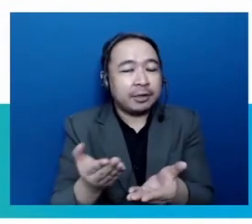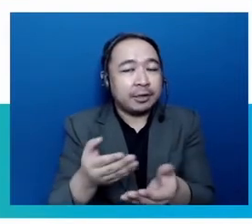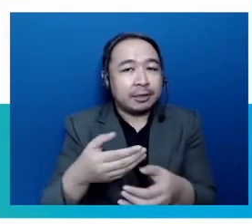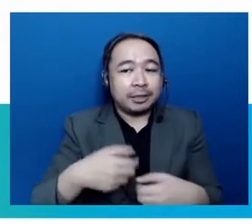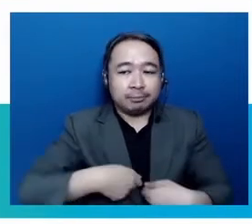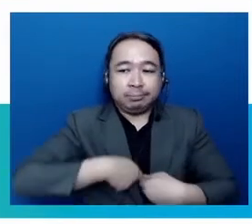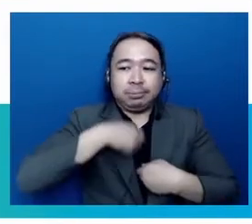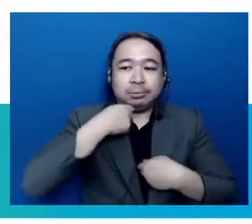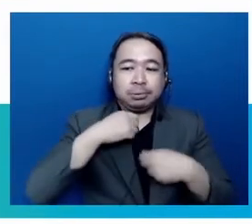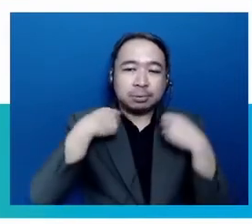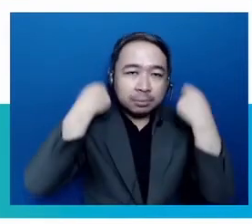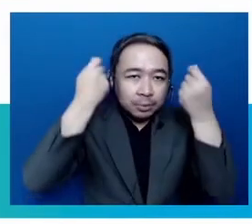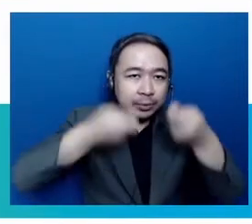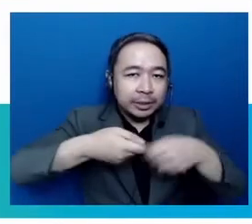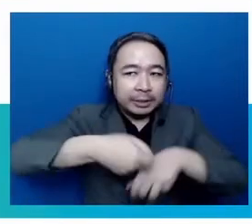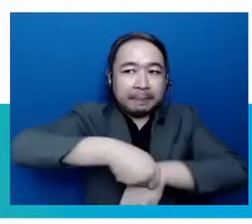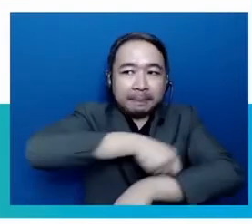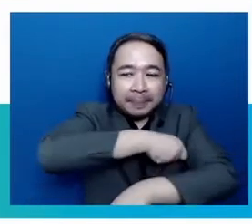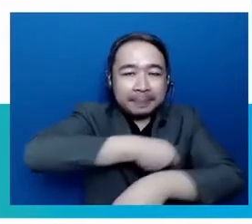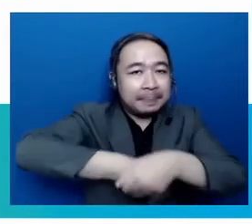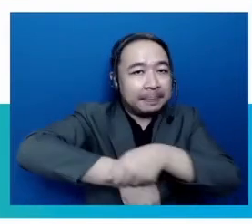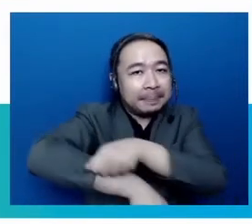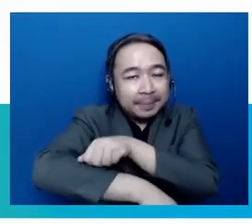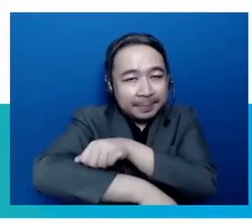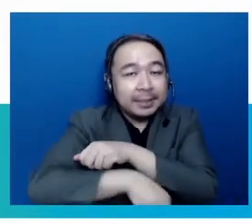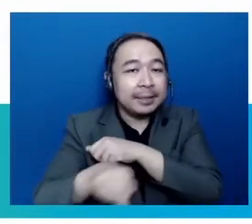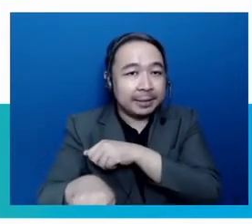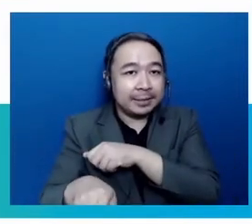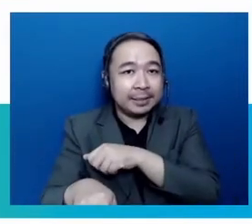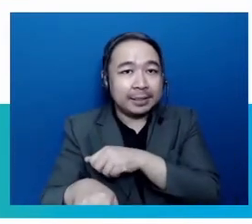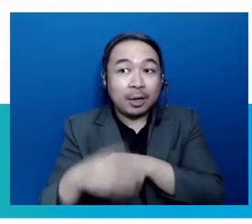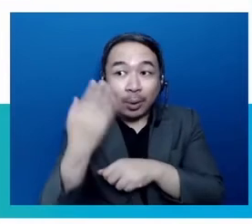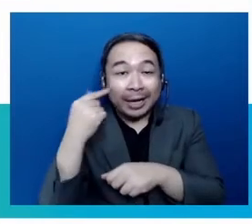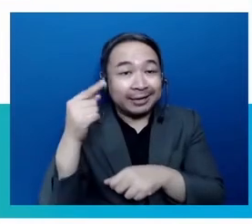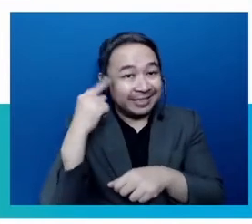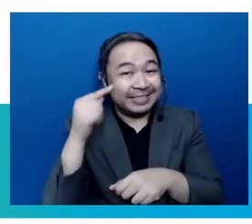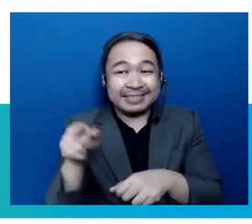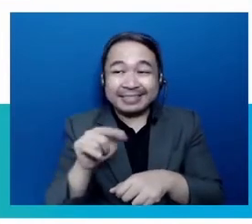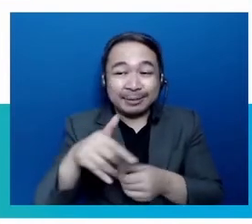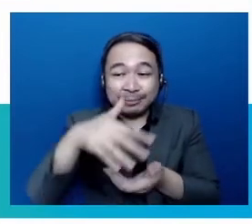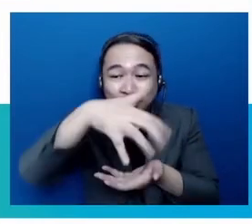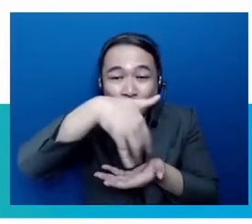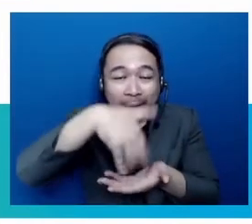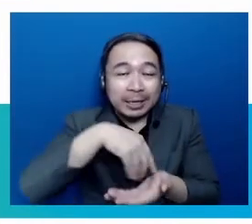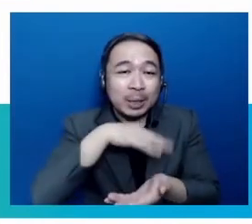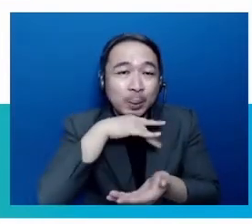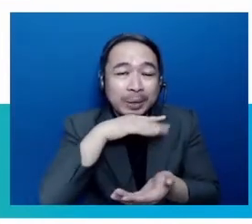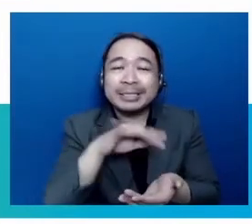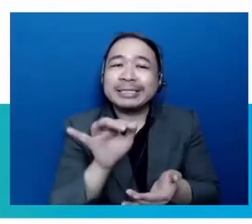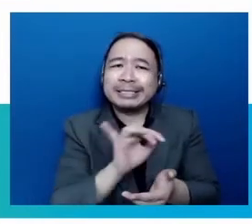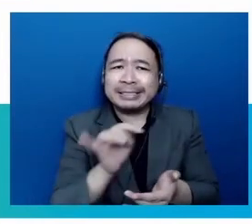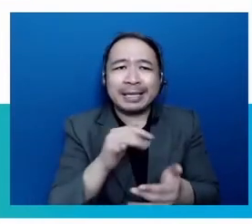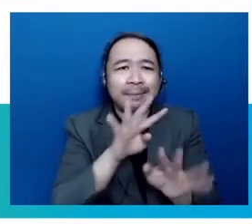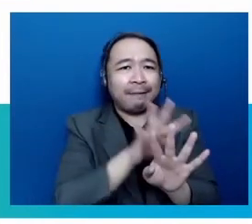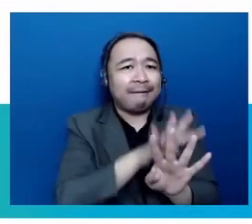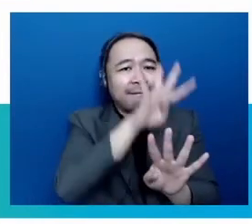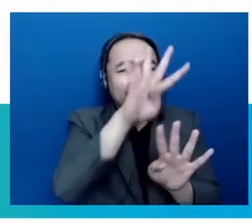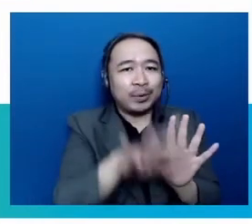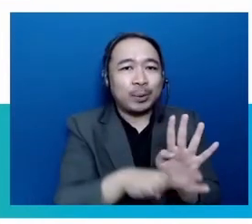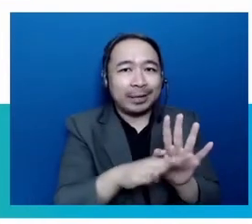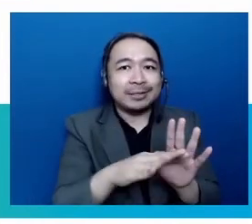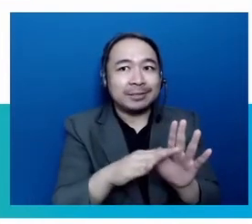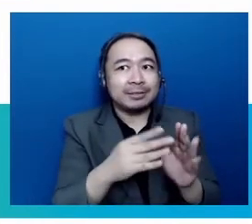the waste pickers, because if we think about it, they're also frontliners, right? They're the ones that are keeping the waste from us. And we don't even